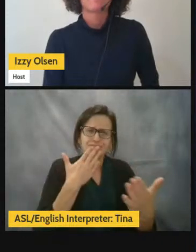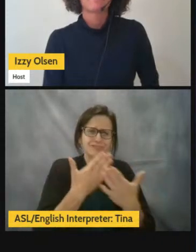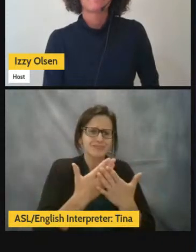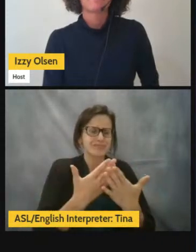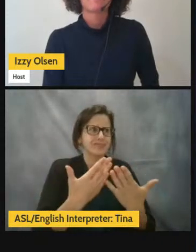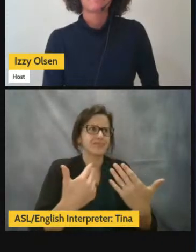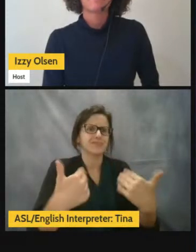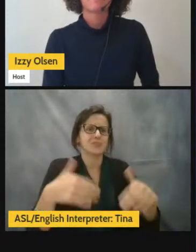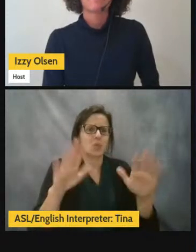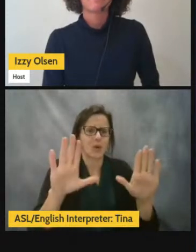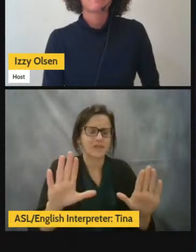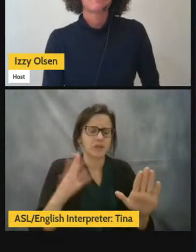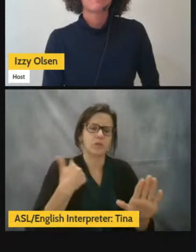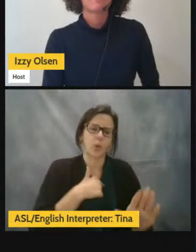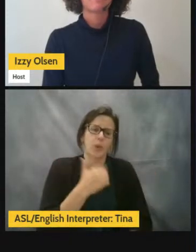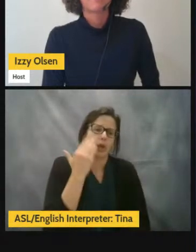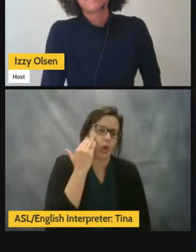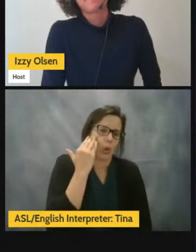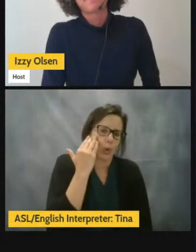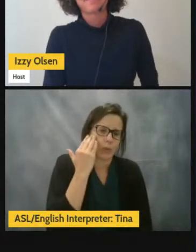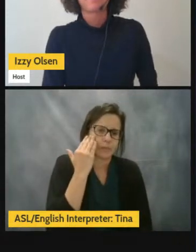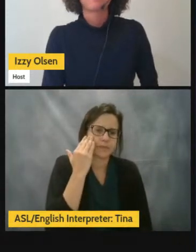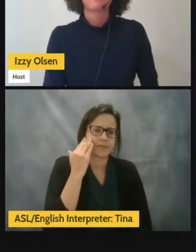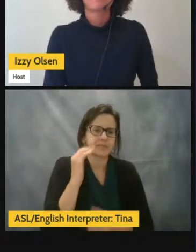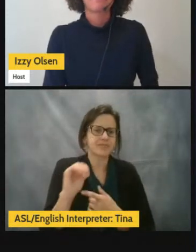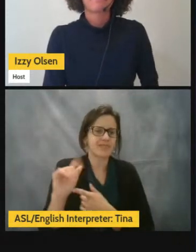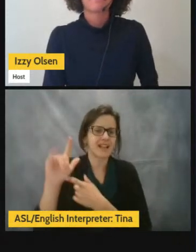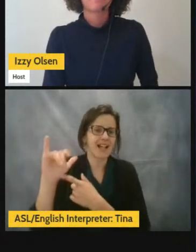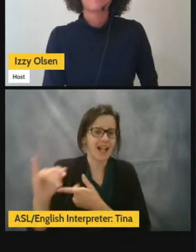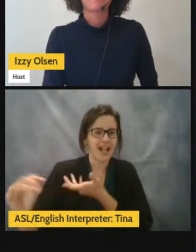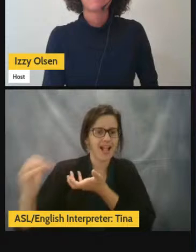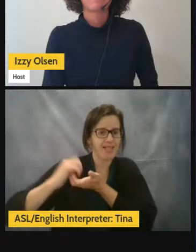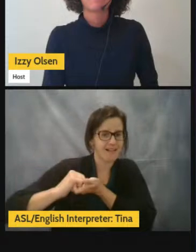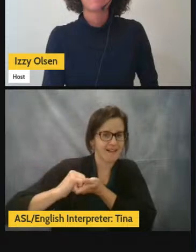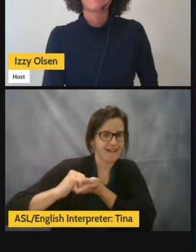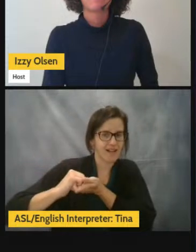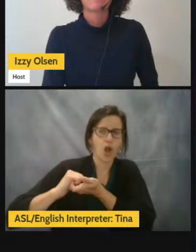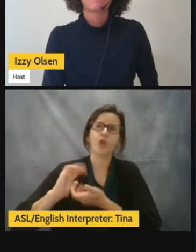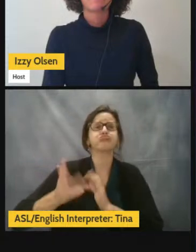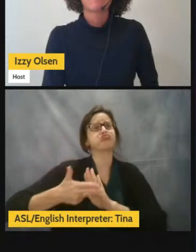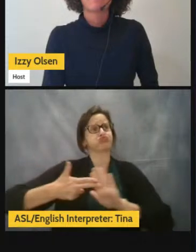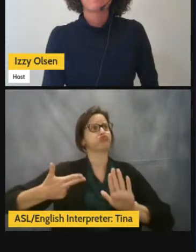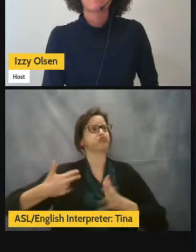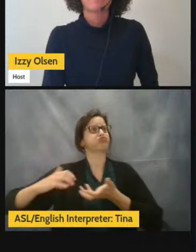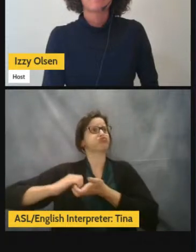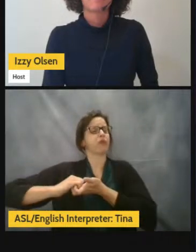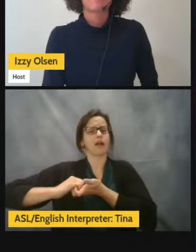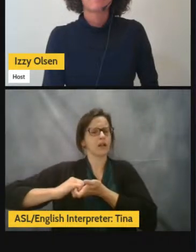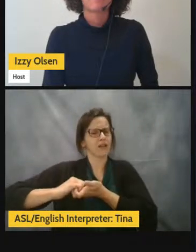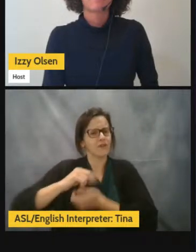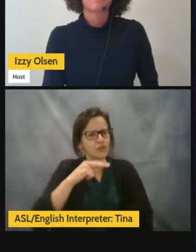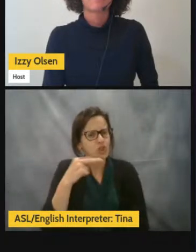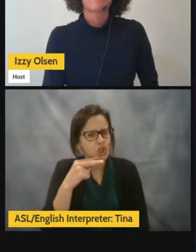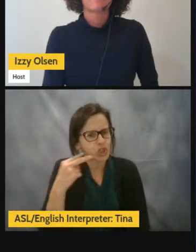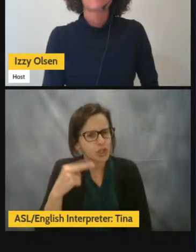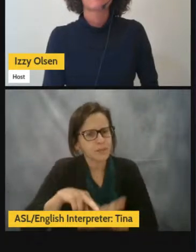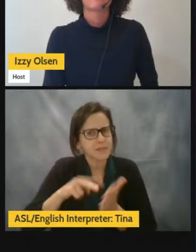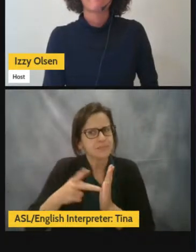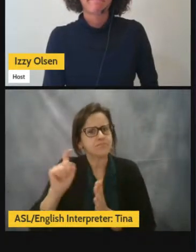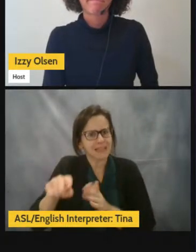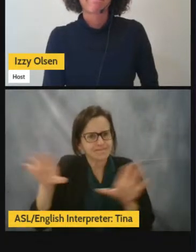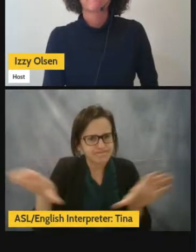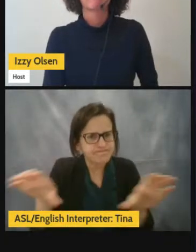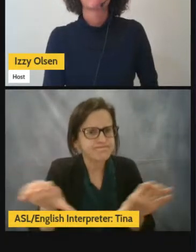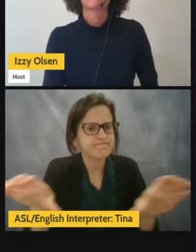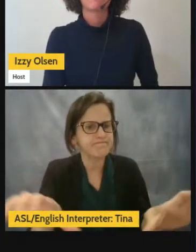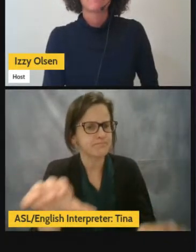we all know, well, we hopefully do, that ally isn't just something that you call yourself. It's a verb. You have to take action. And